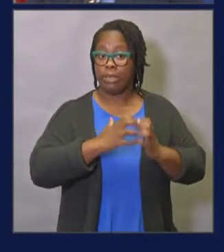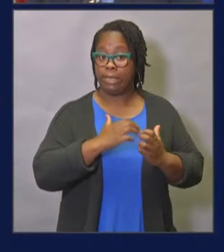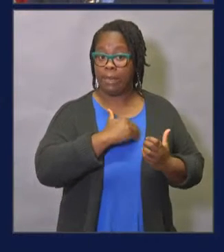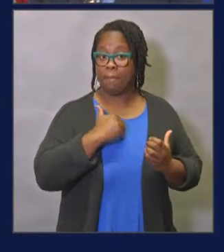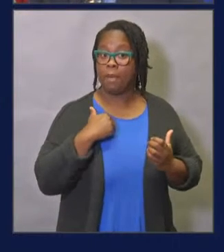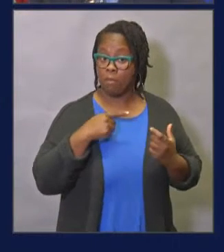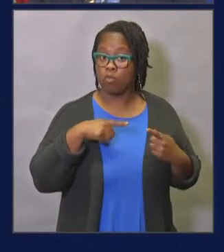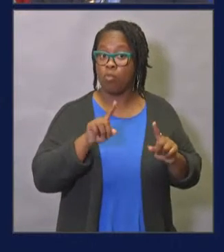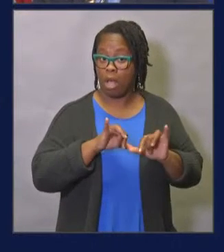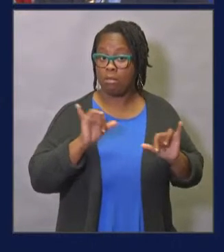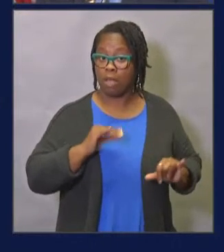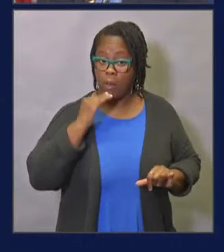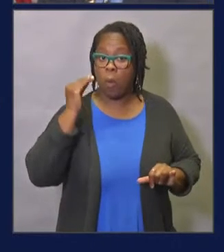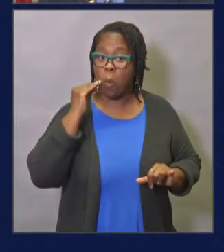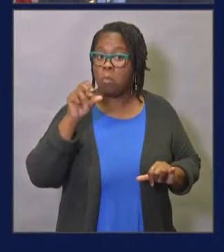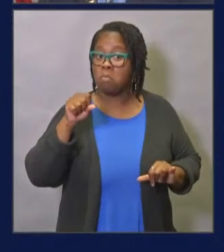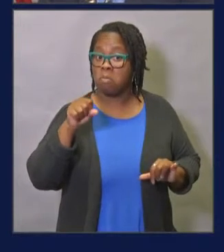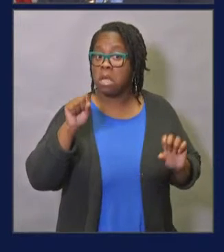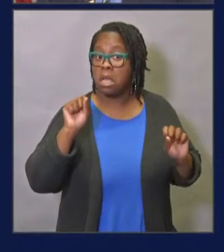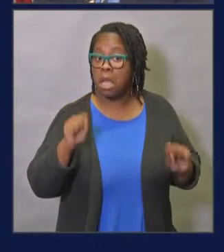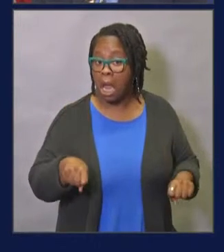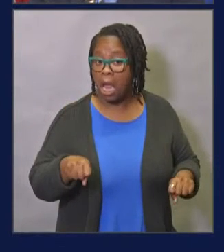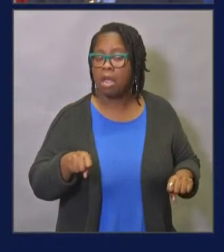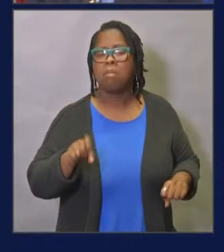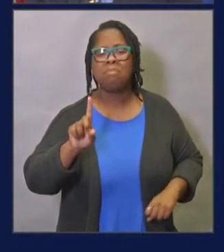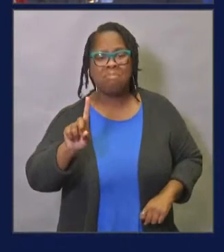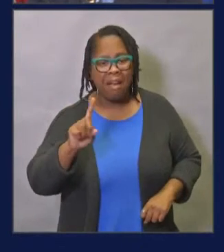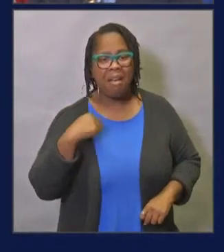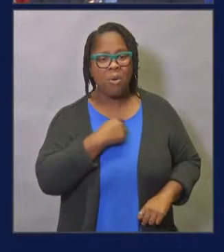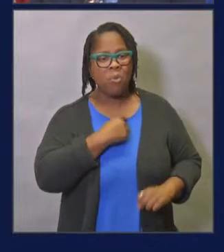stay-at-home orders, we recommend that any team